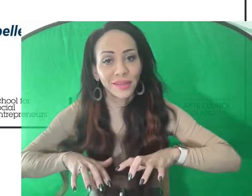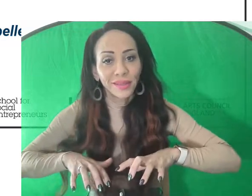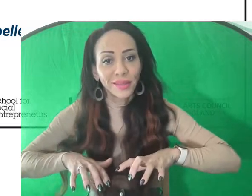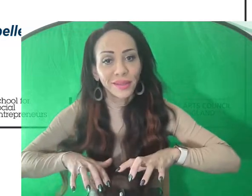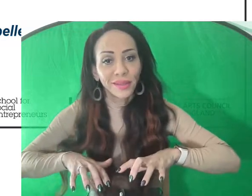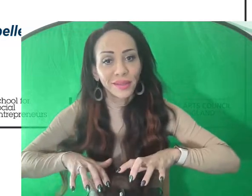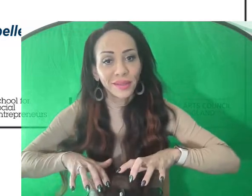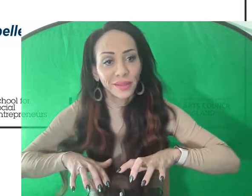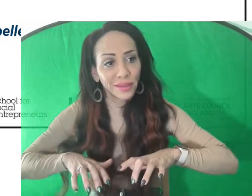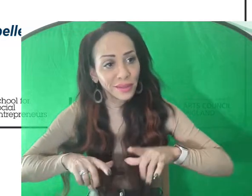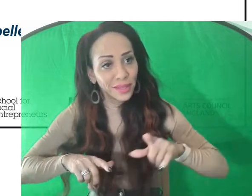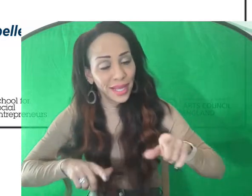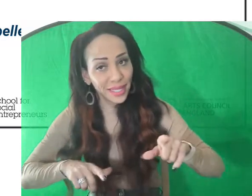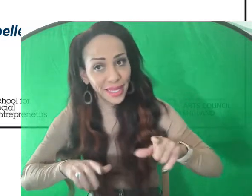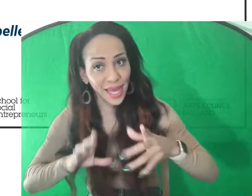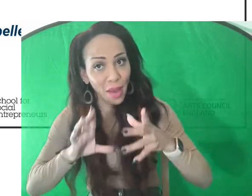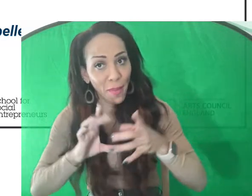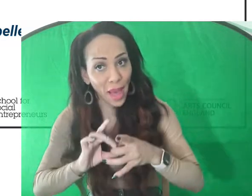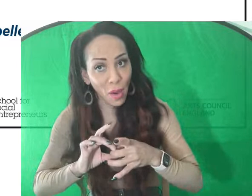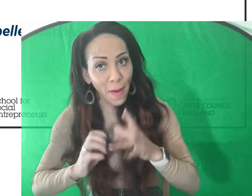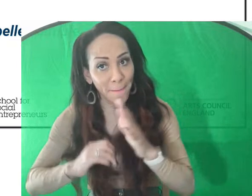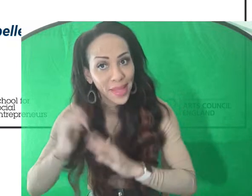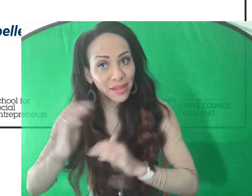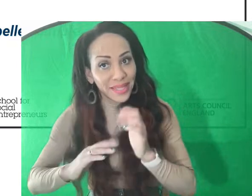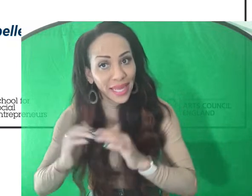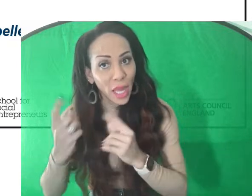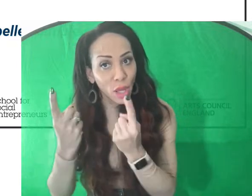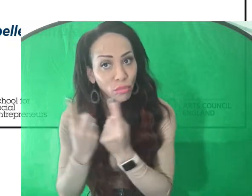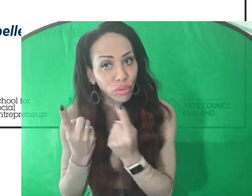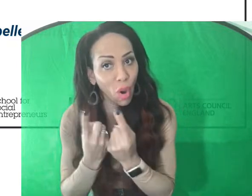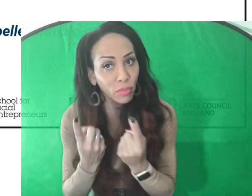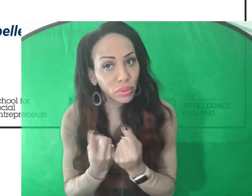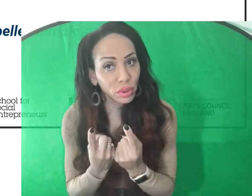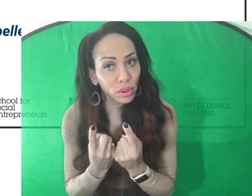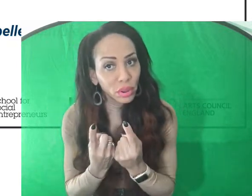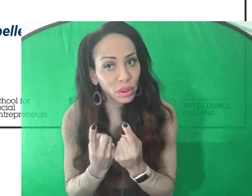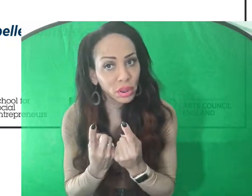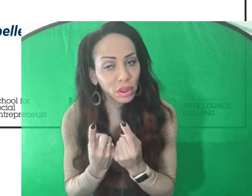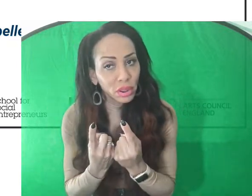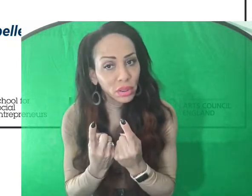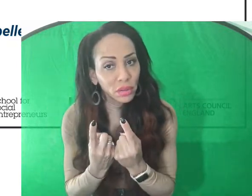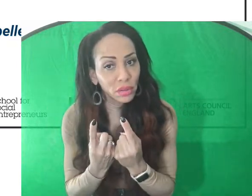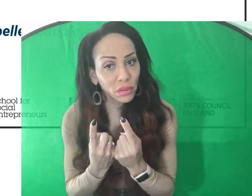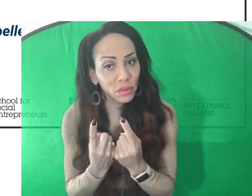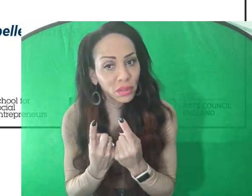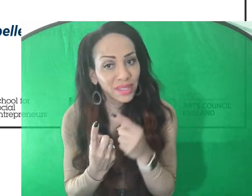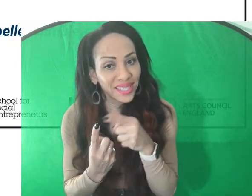of building props, and how much of it is actually in the choreography?